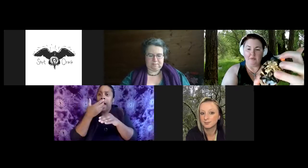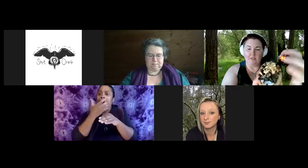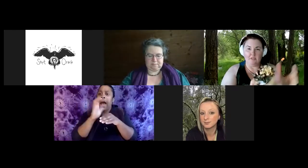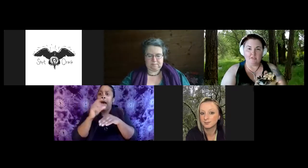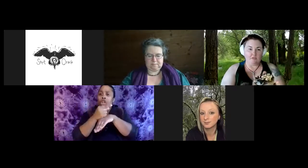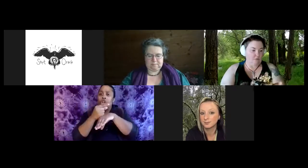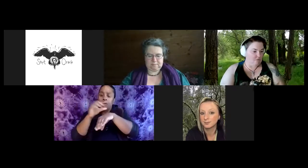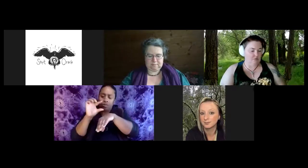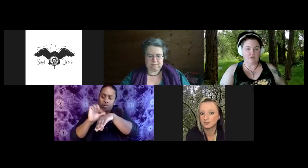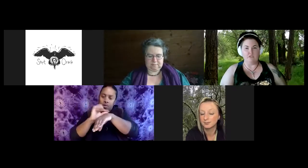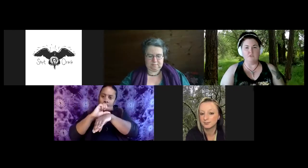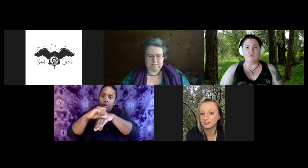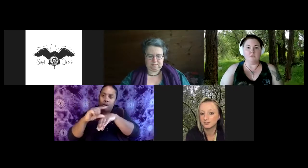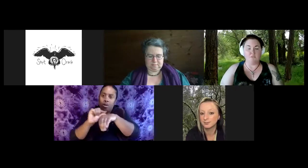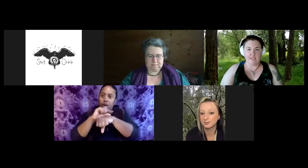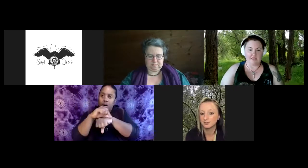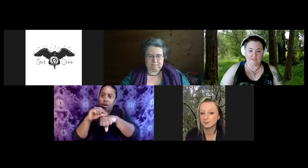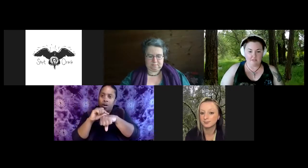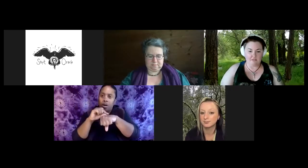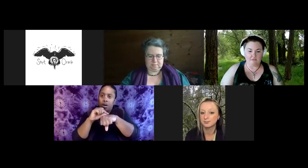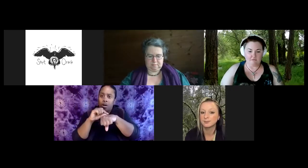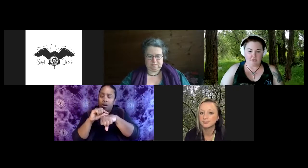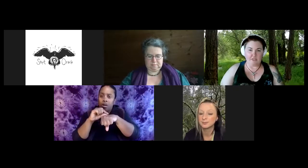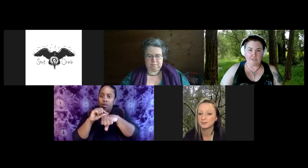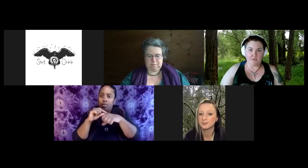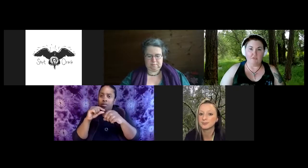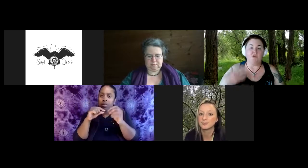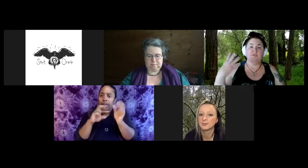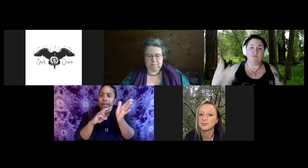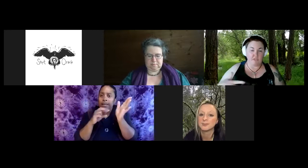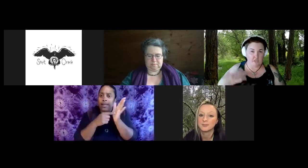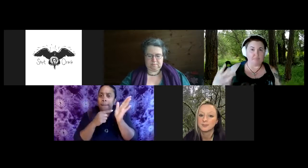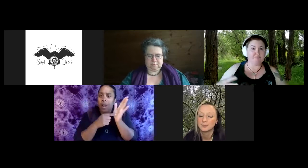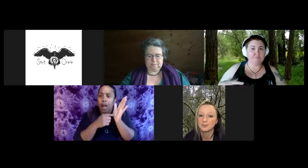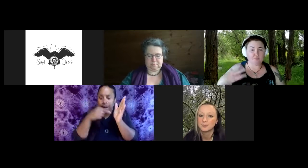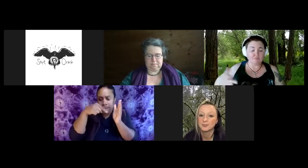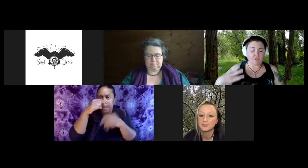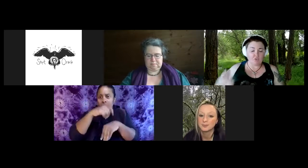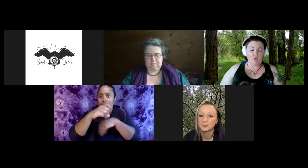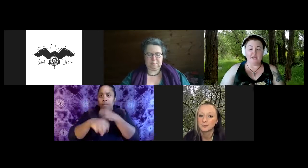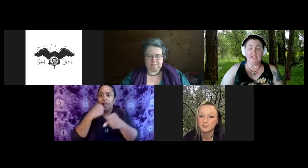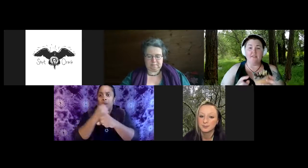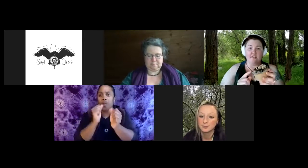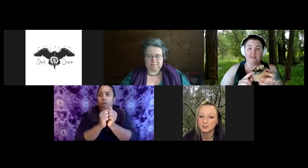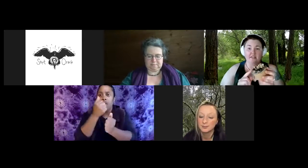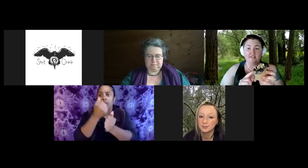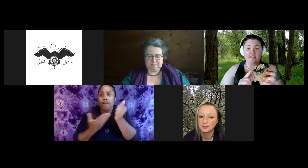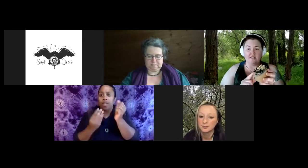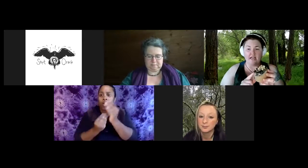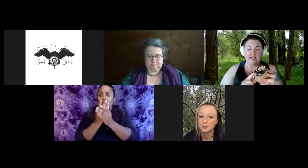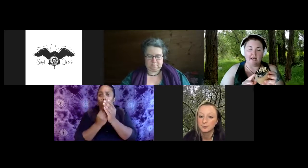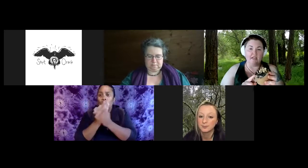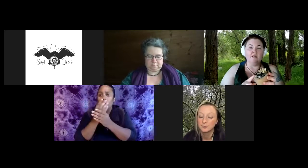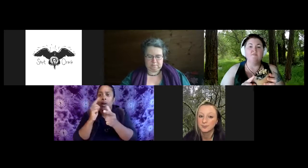the top to, sorry, to symbolize, you know, this time of year with everything growing, and that the